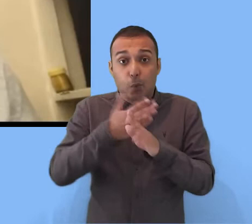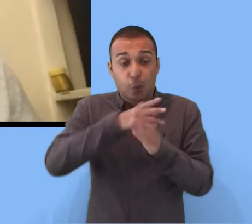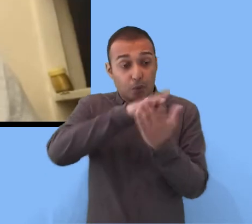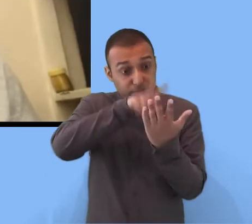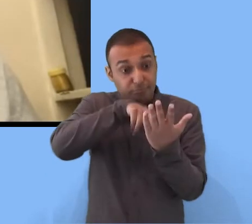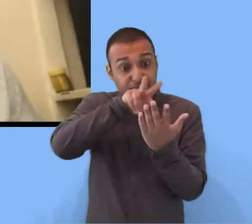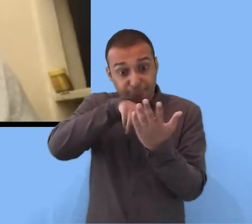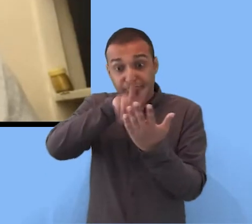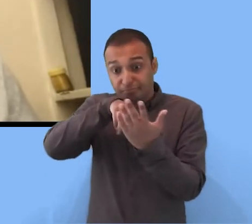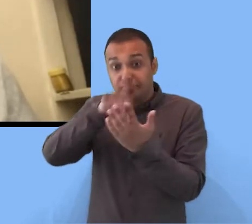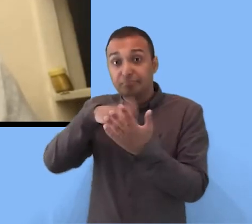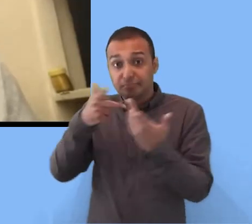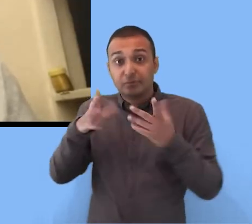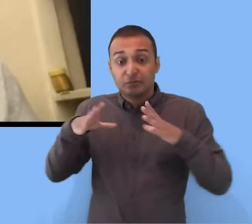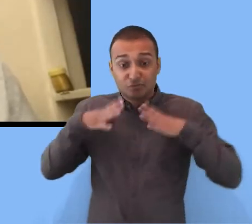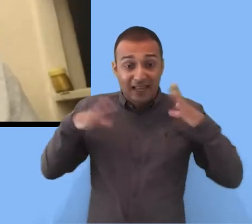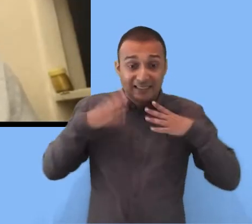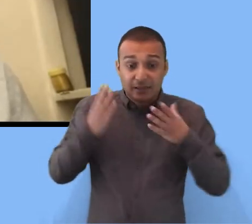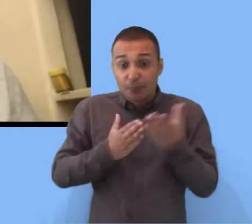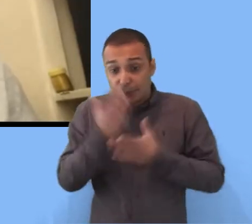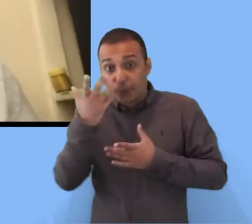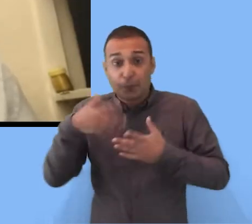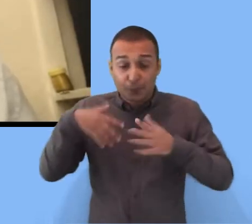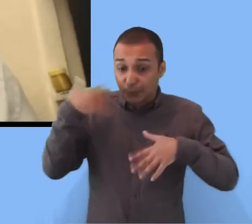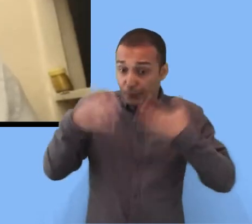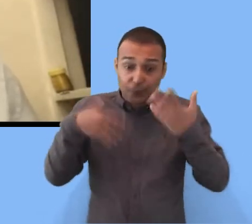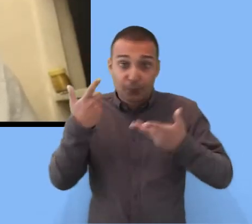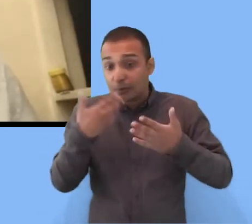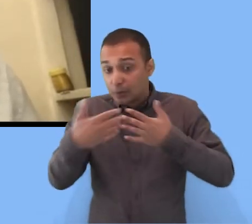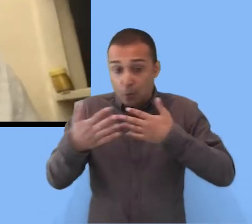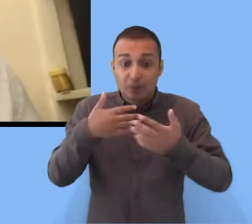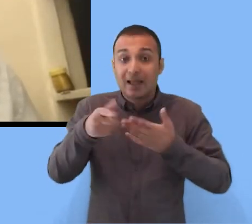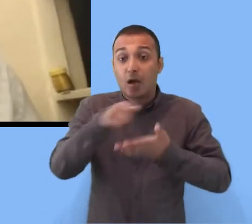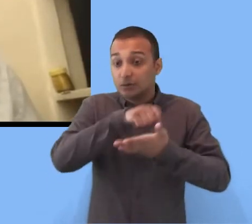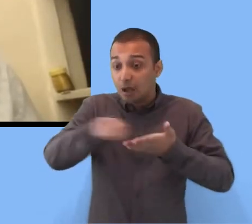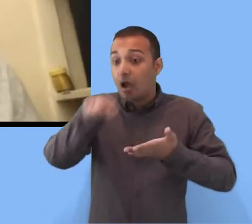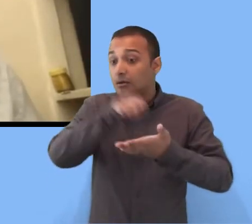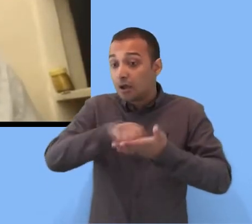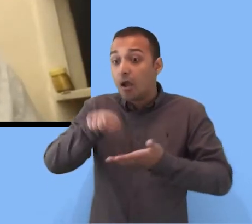then is allowed to freely explore the environment.